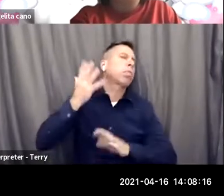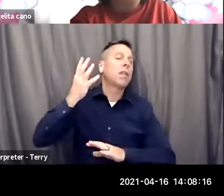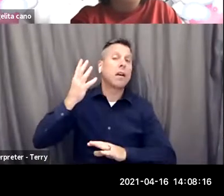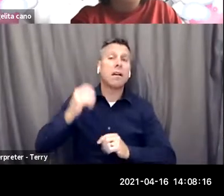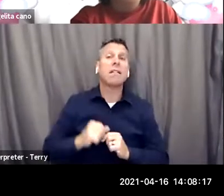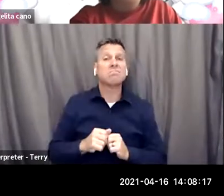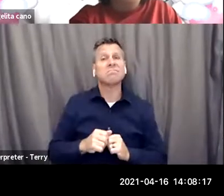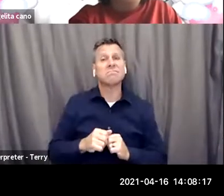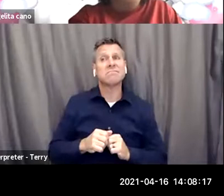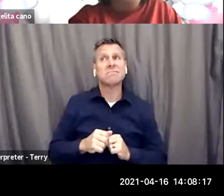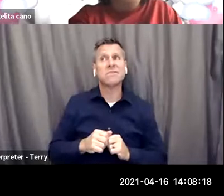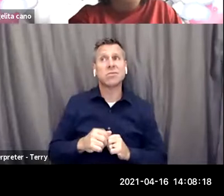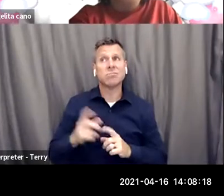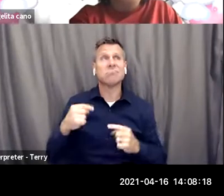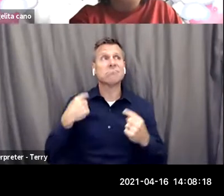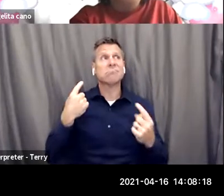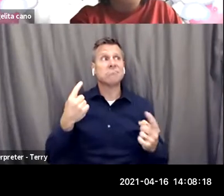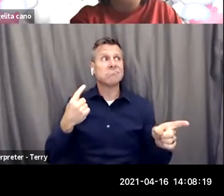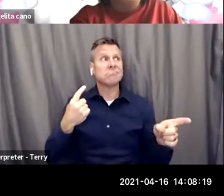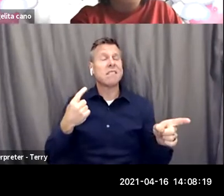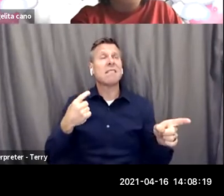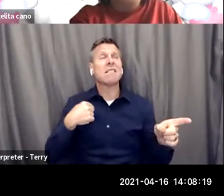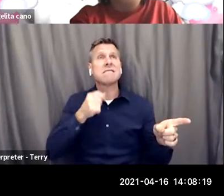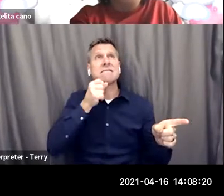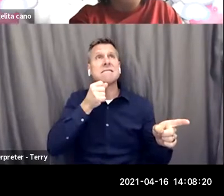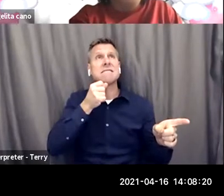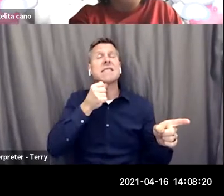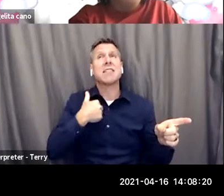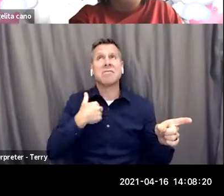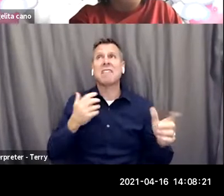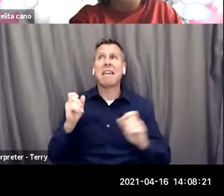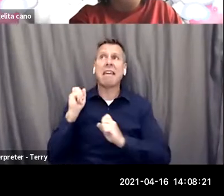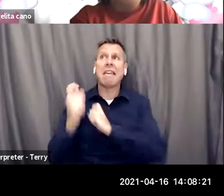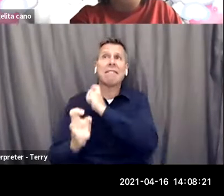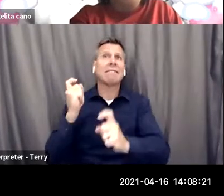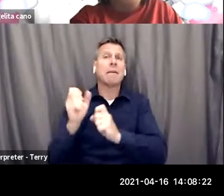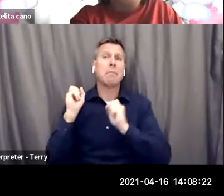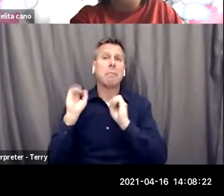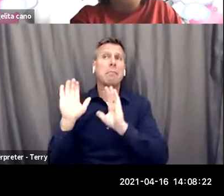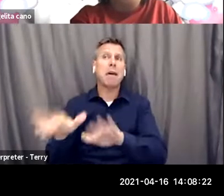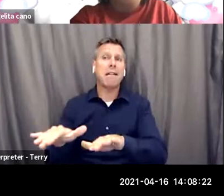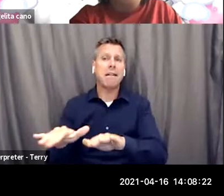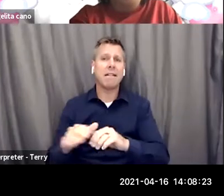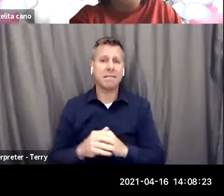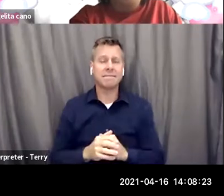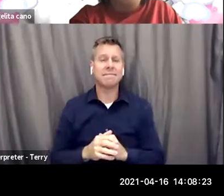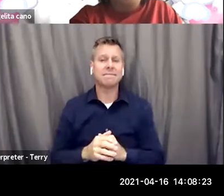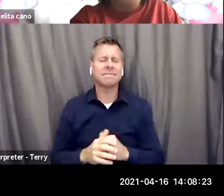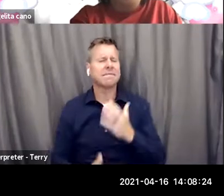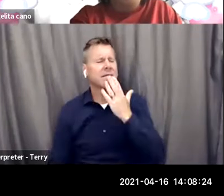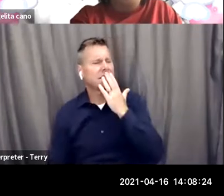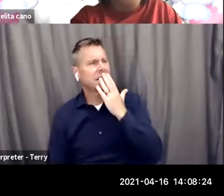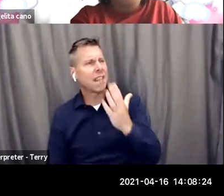that's how I give back for all I've taken. Thank you. Thank you very much. I have one other comment. In all of